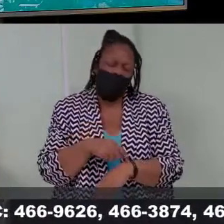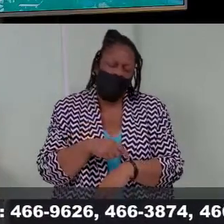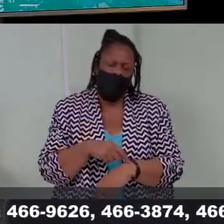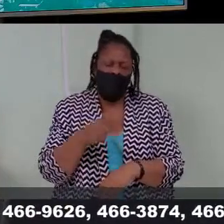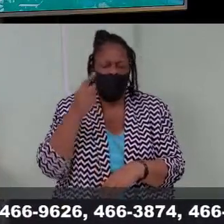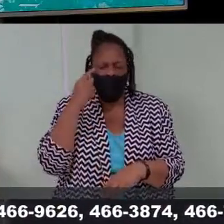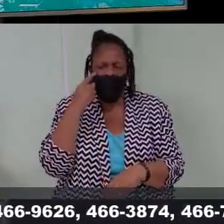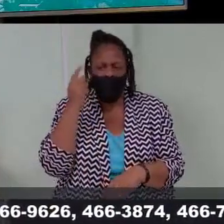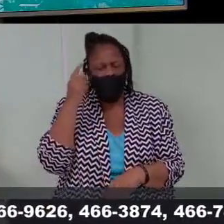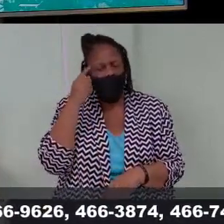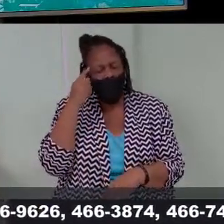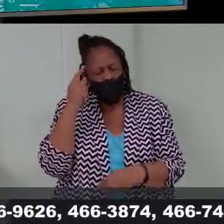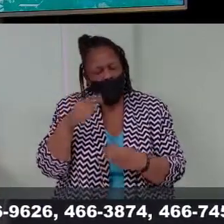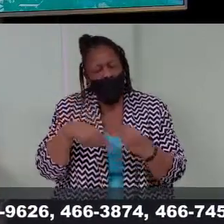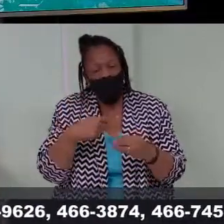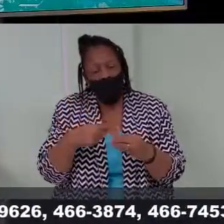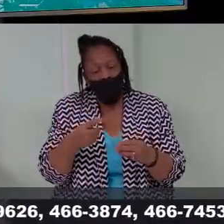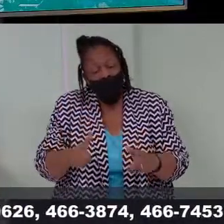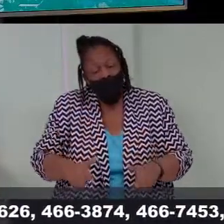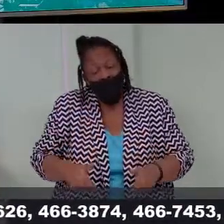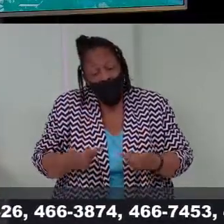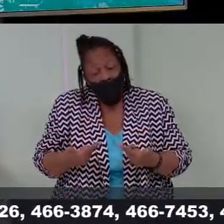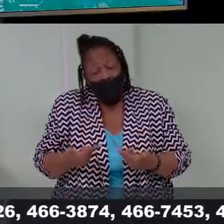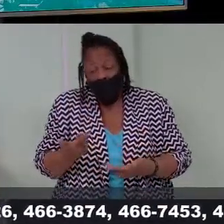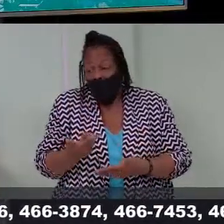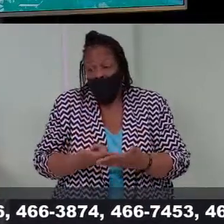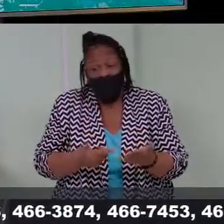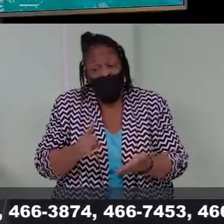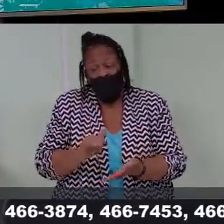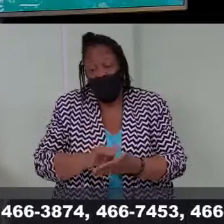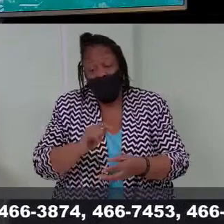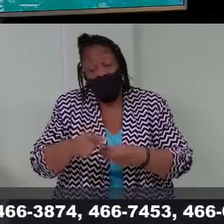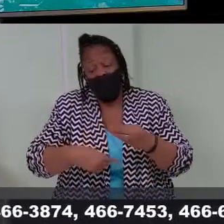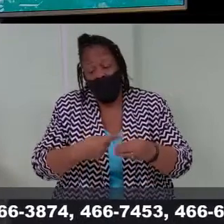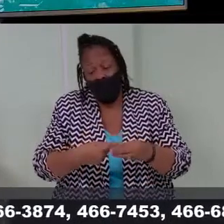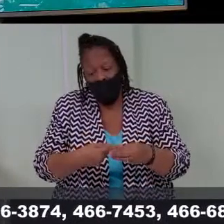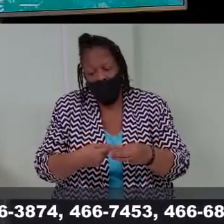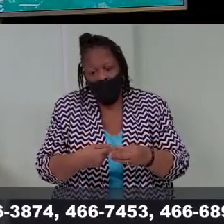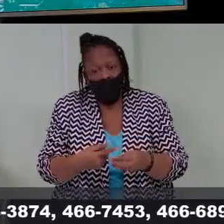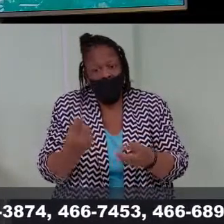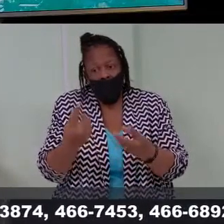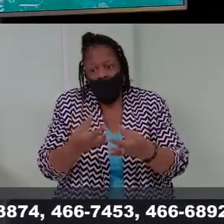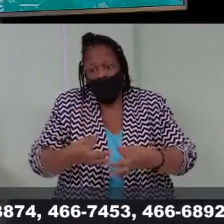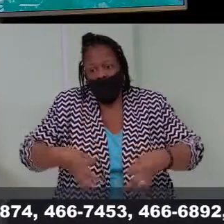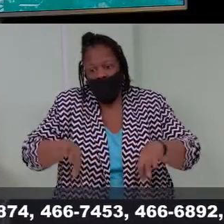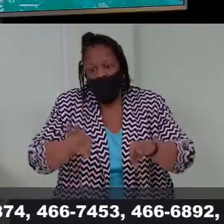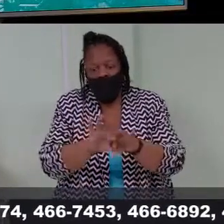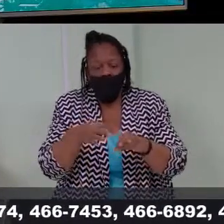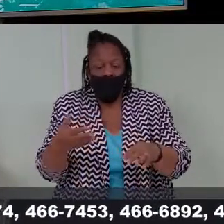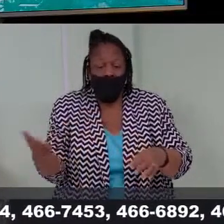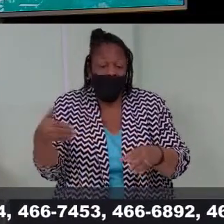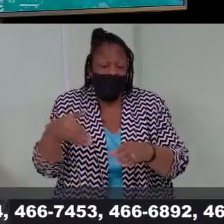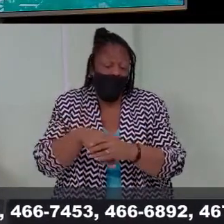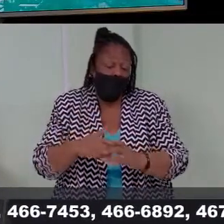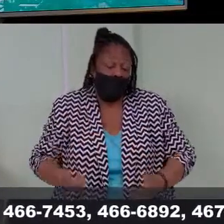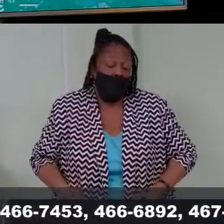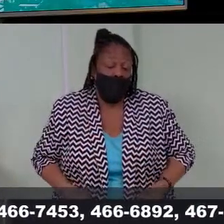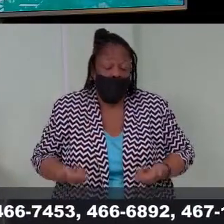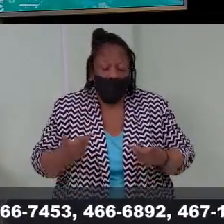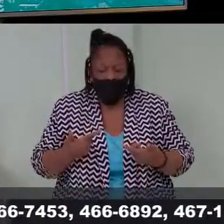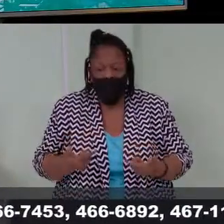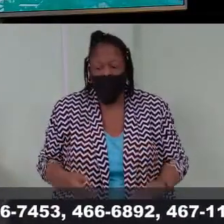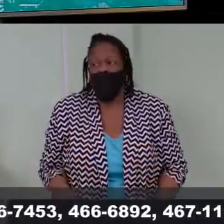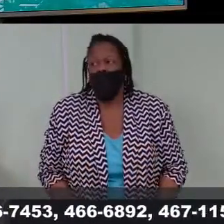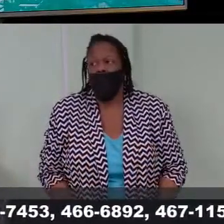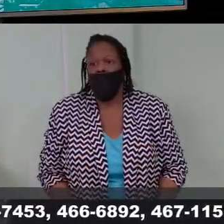on life, what life is all about and the important things in life. And for those